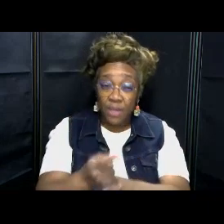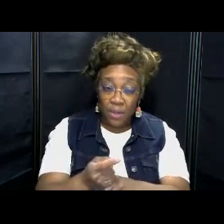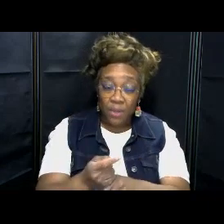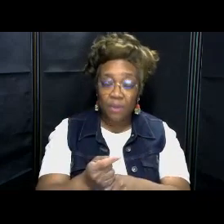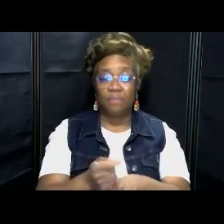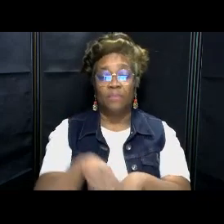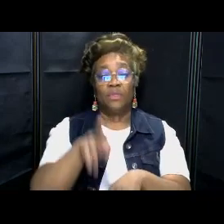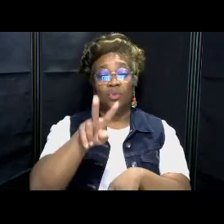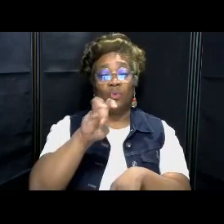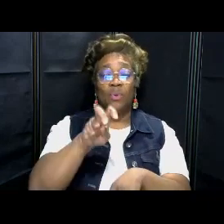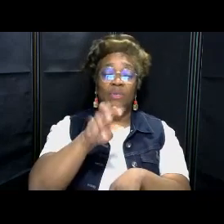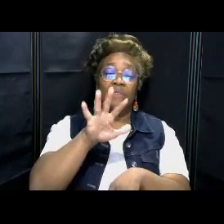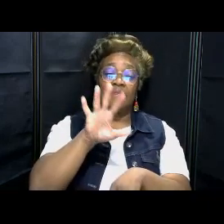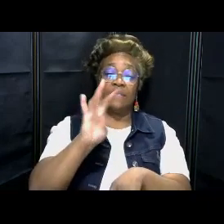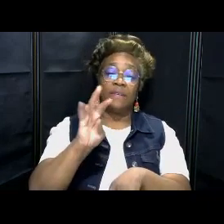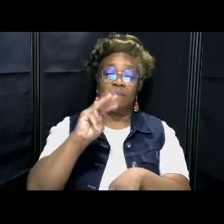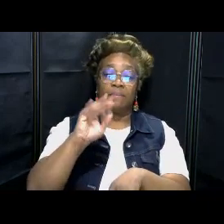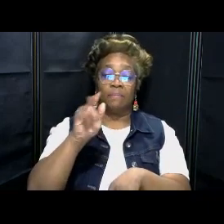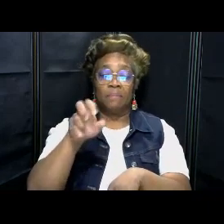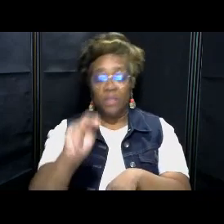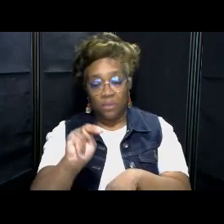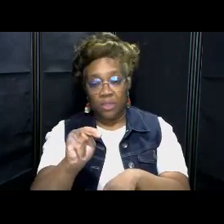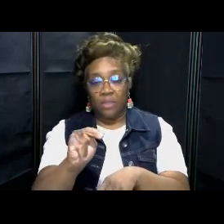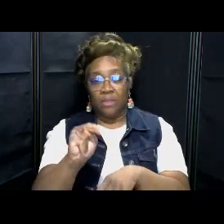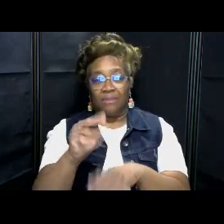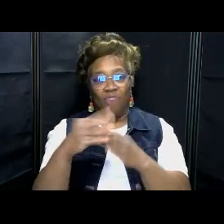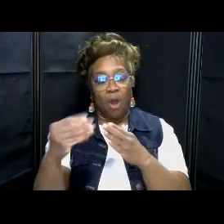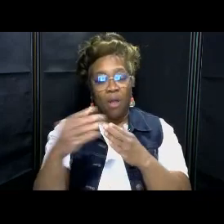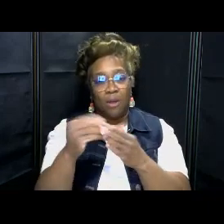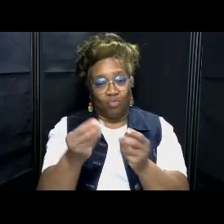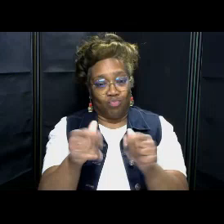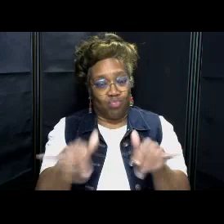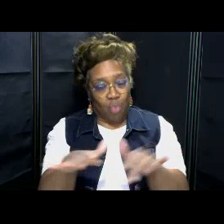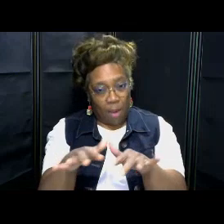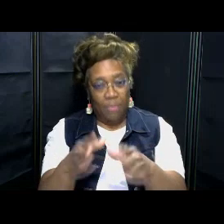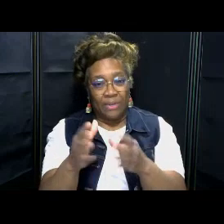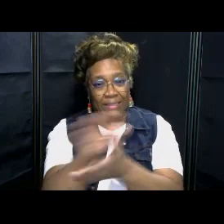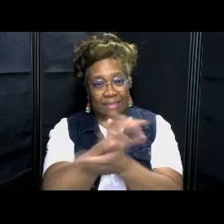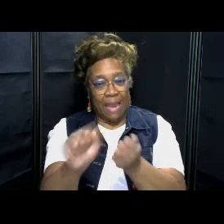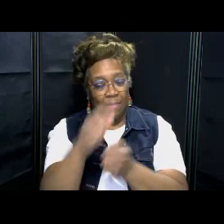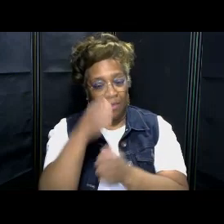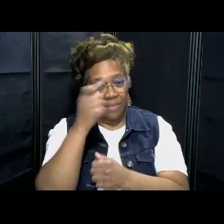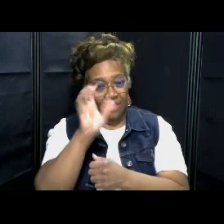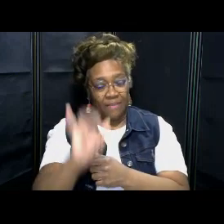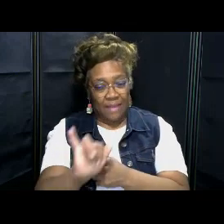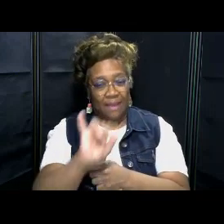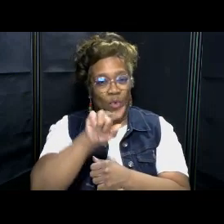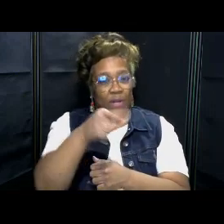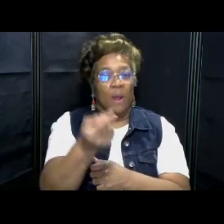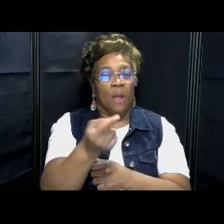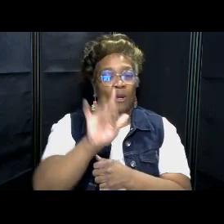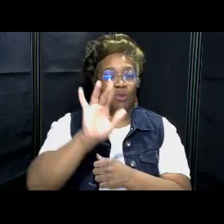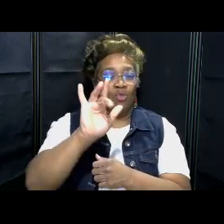And $257 million of property damage because of that $1.25 candle.